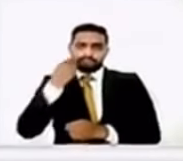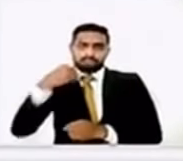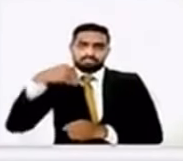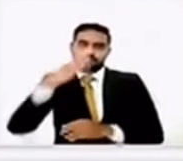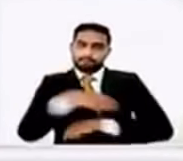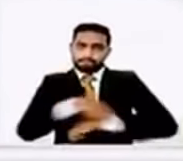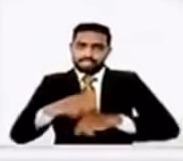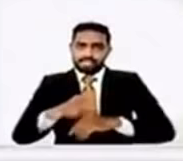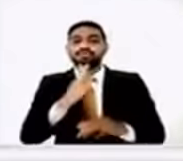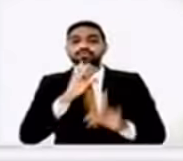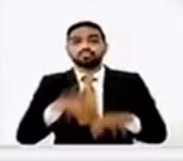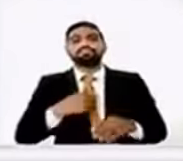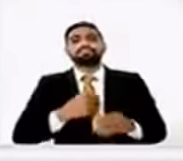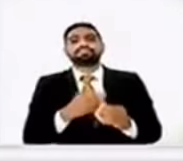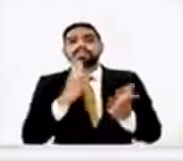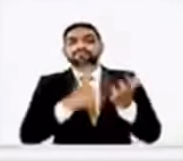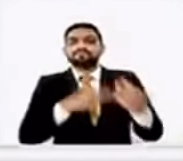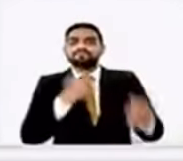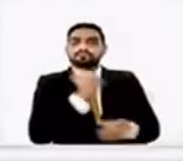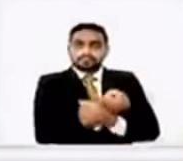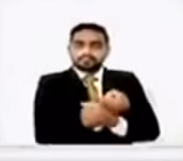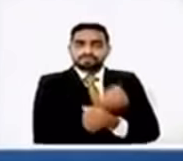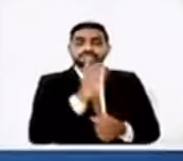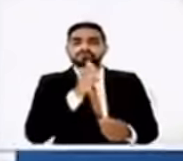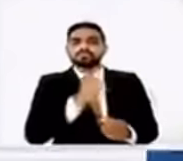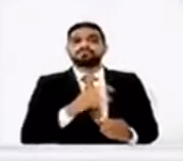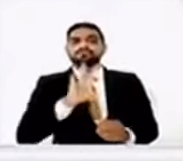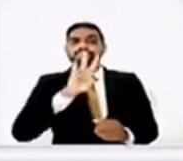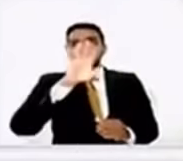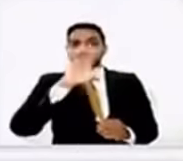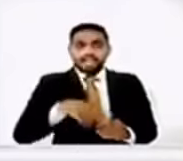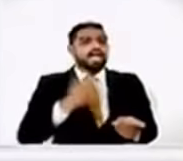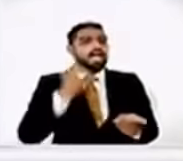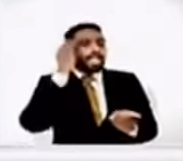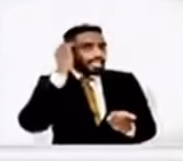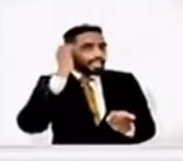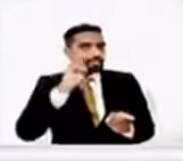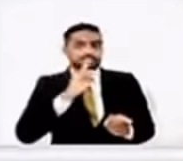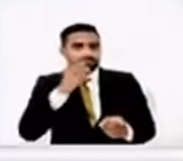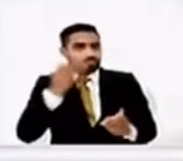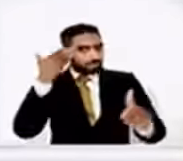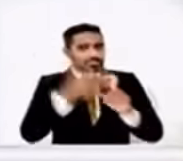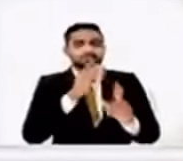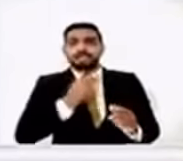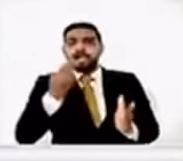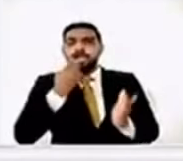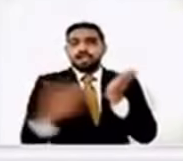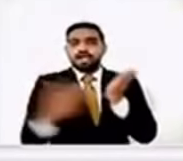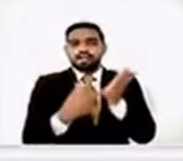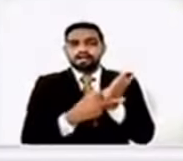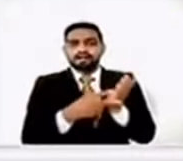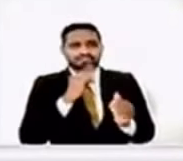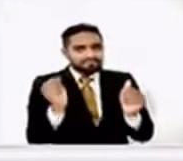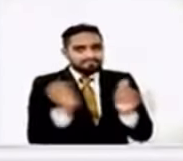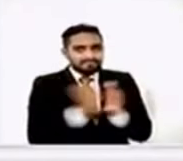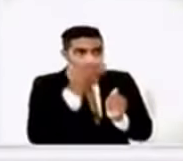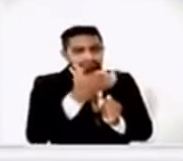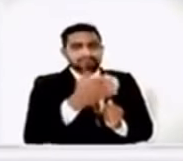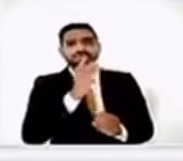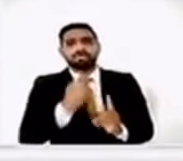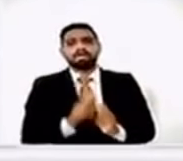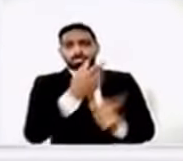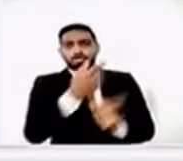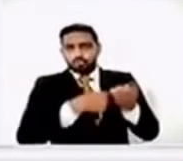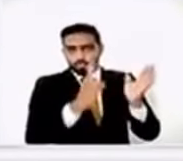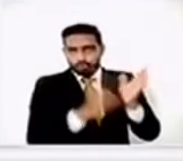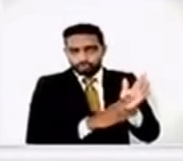targeting 25,000 female entrepreneurs from Samurdhi families. Proposal to pay 2 rupees per dollar above